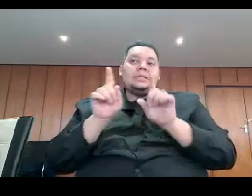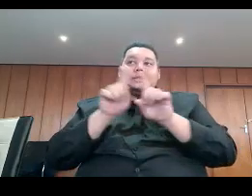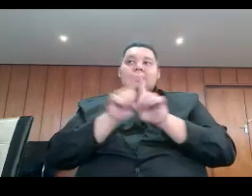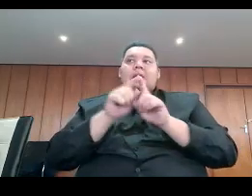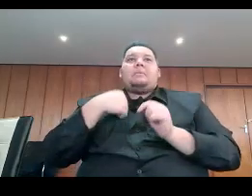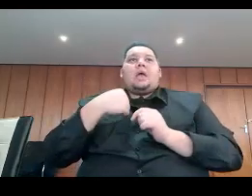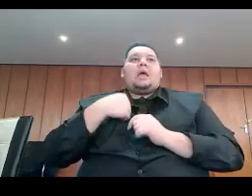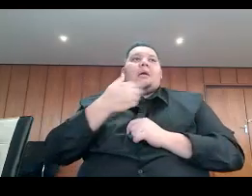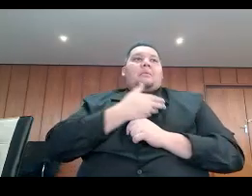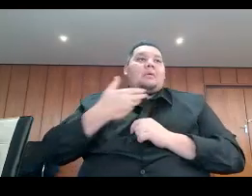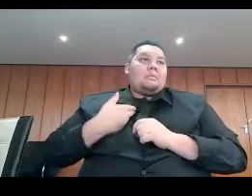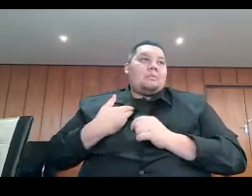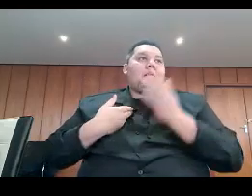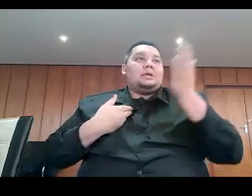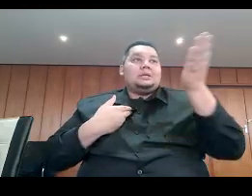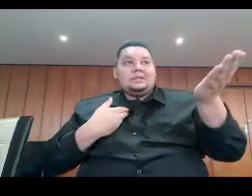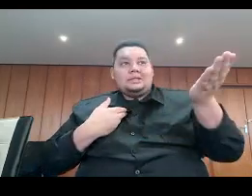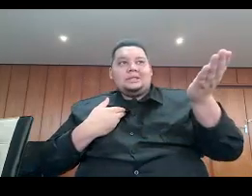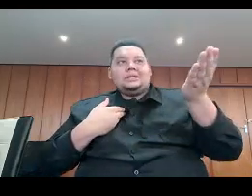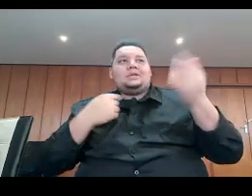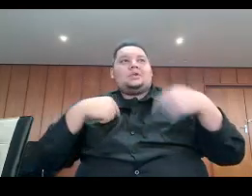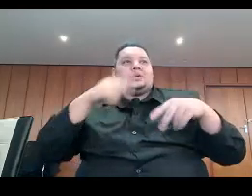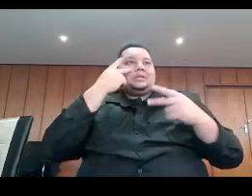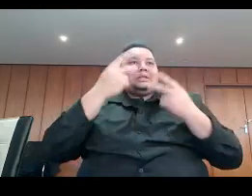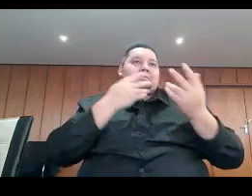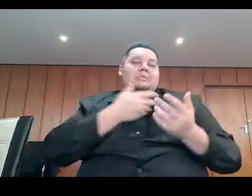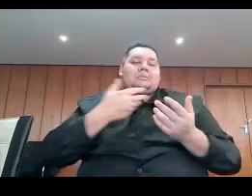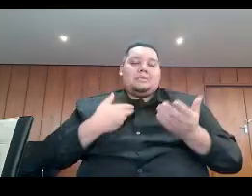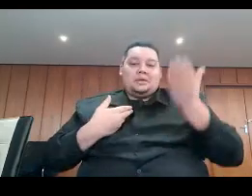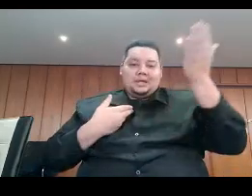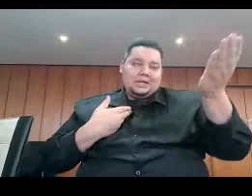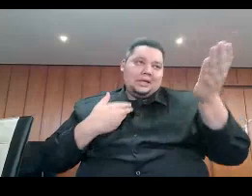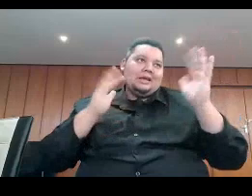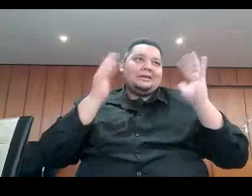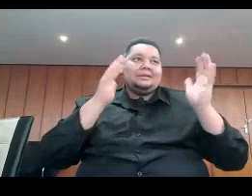my mom, Kamla Kathard, is in the room, as you all see.